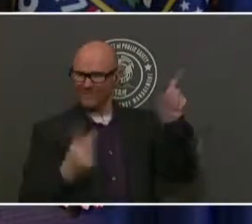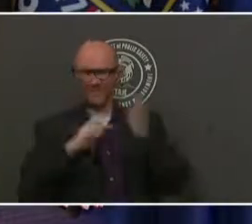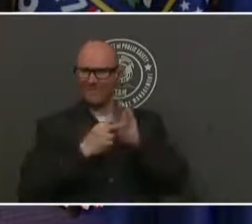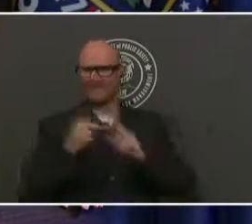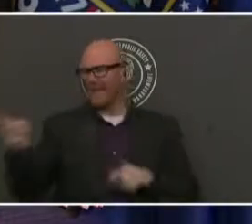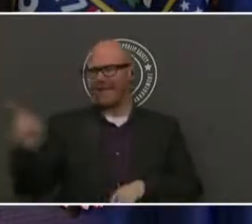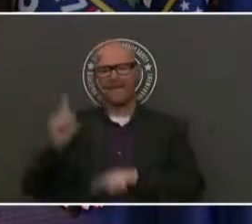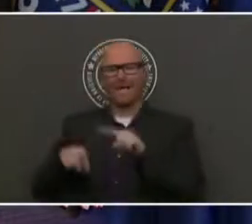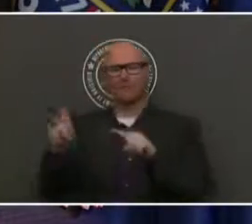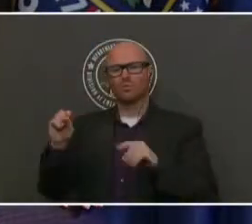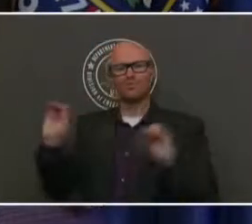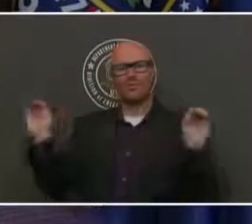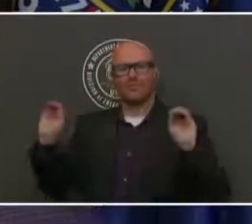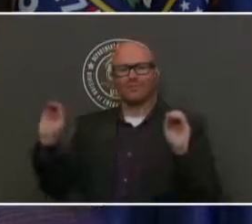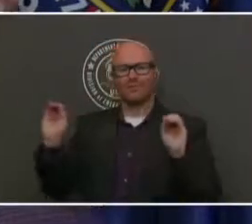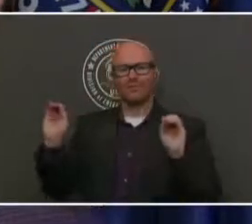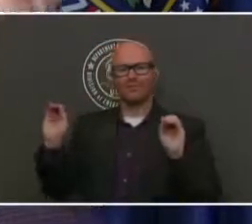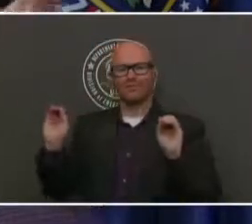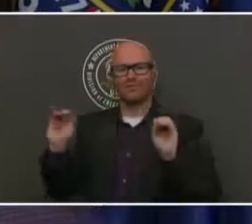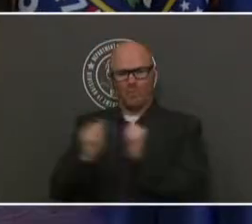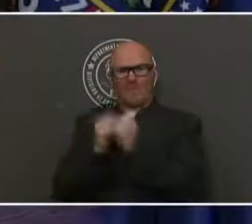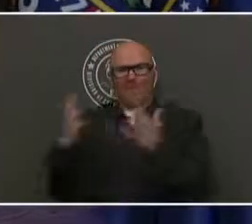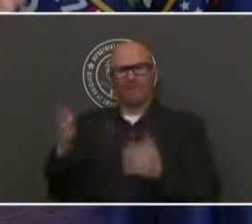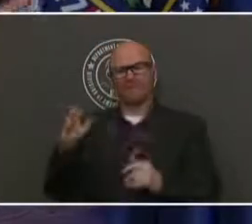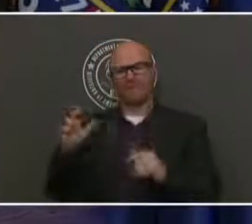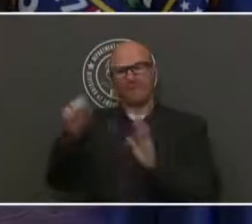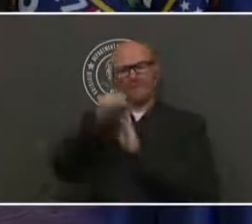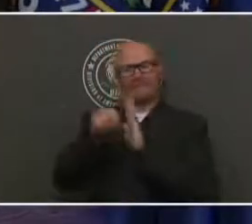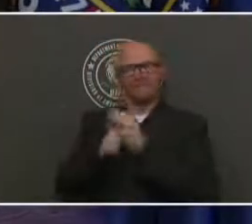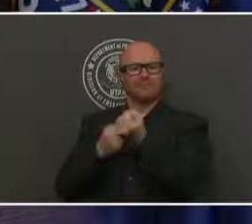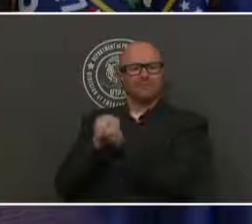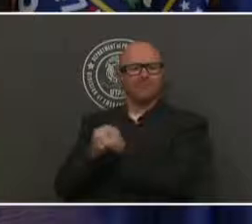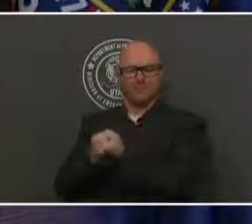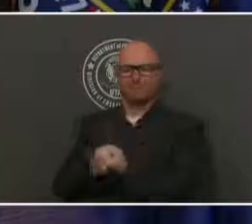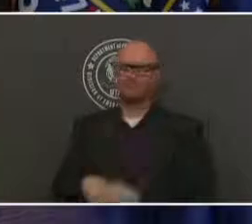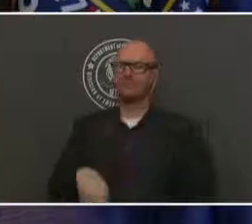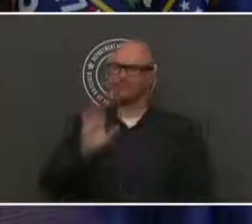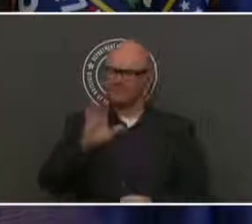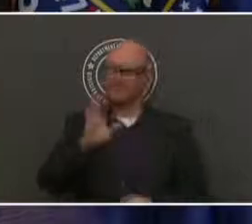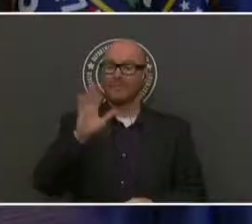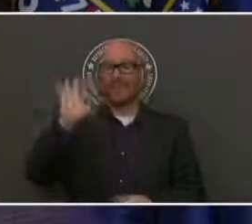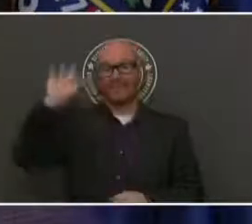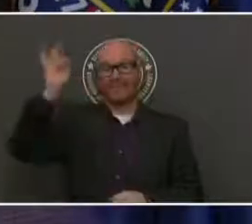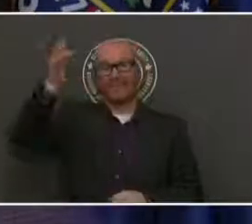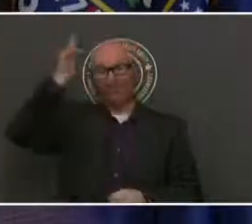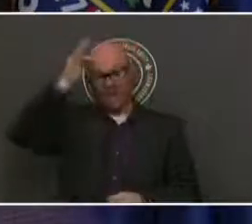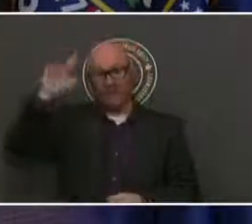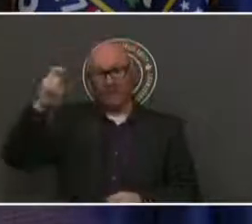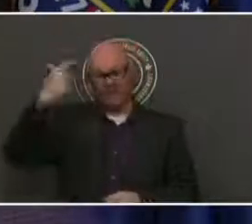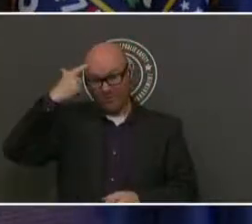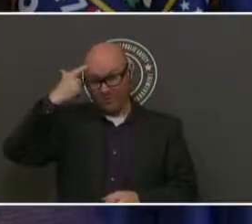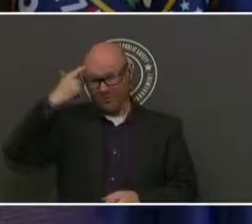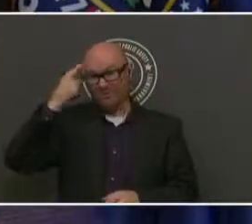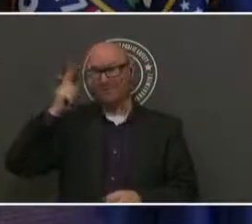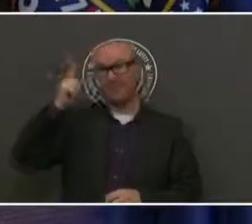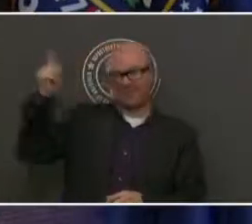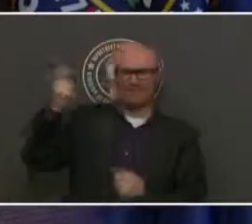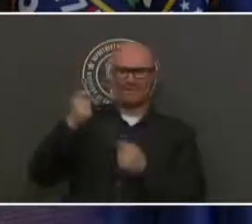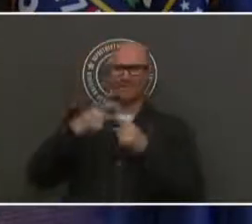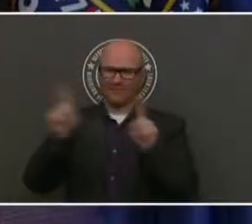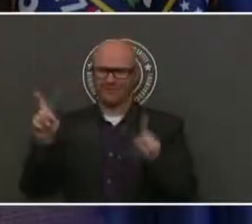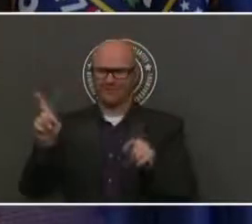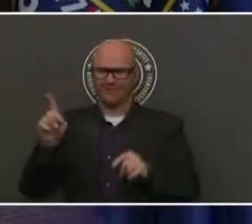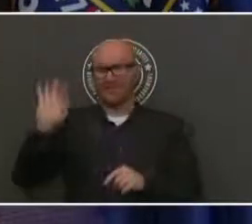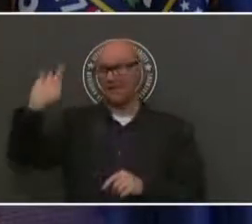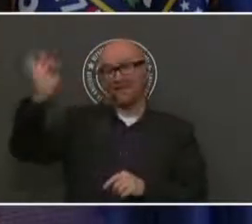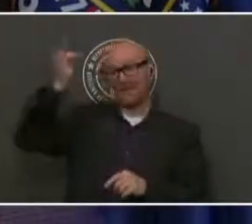The federal government, this is so important historically, and I don't want to get too wonky, but I really care about this stuff. The federal government derives